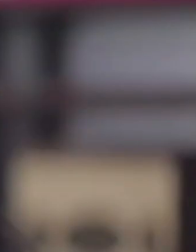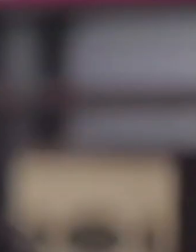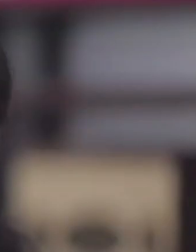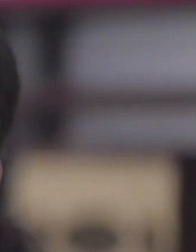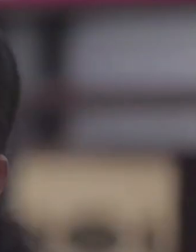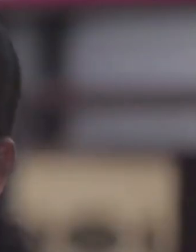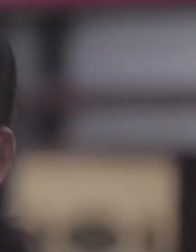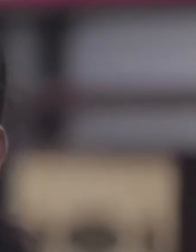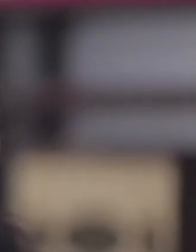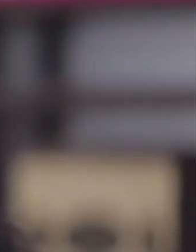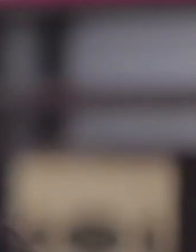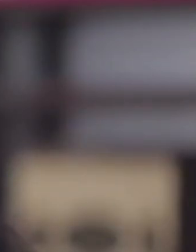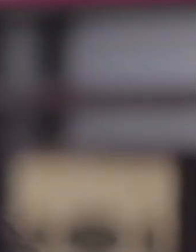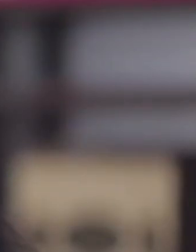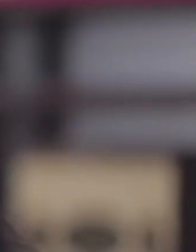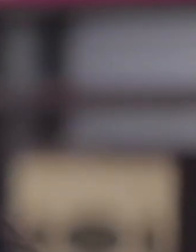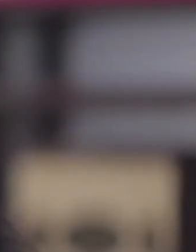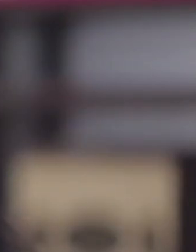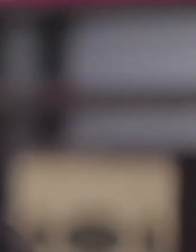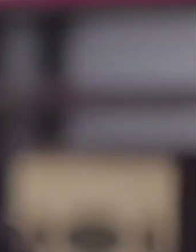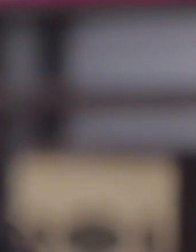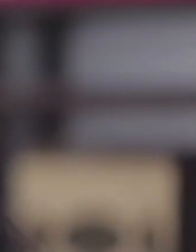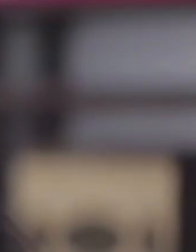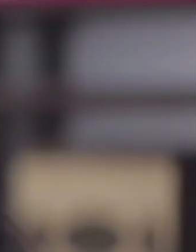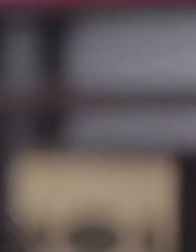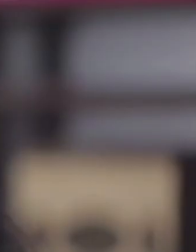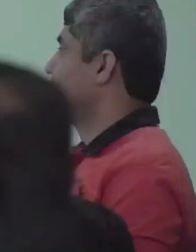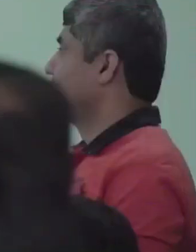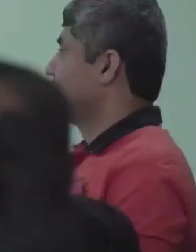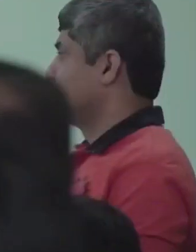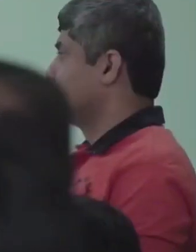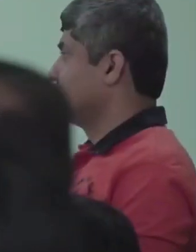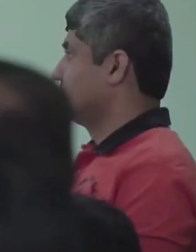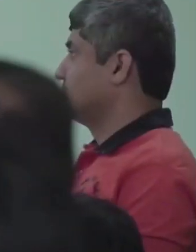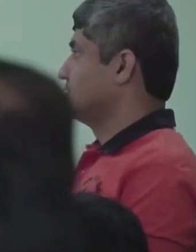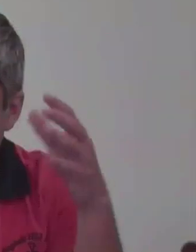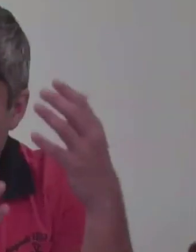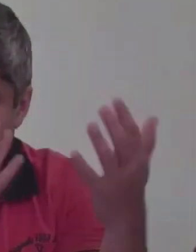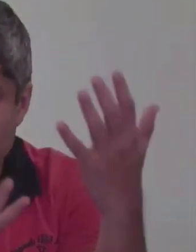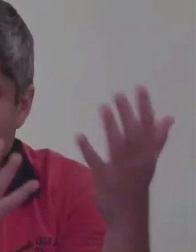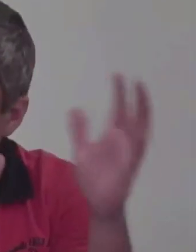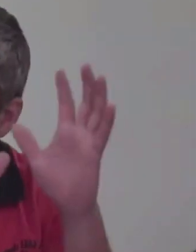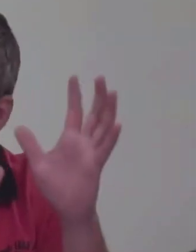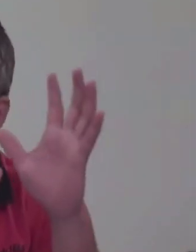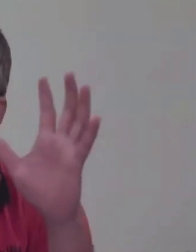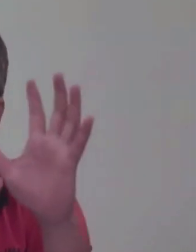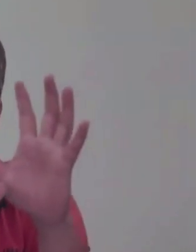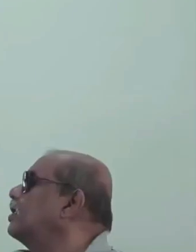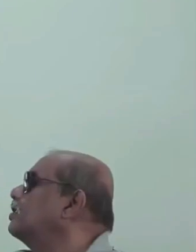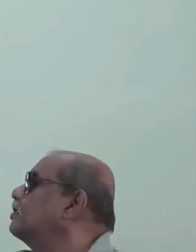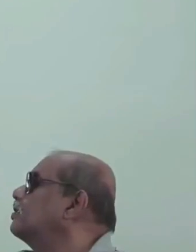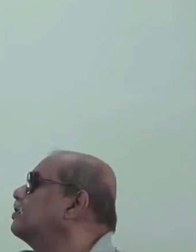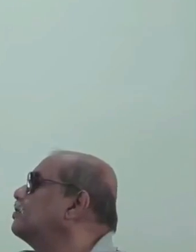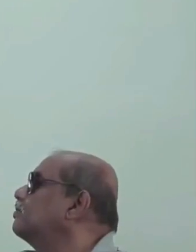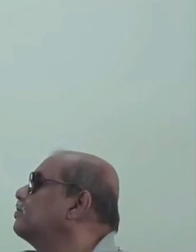transcription, and all other aspects where we can bring them in the mainstream society. Accenture is co-innovating with